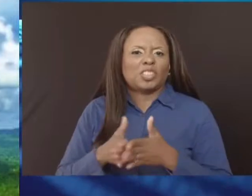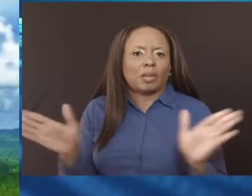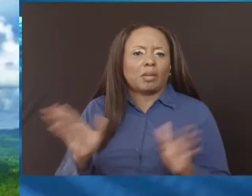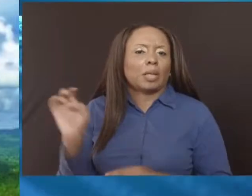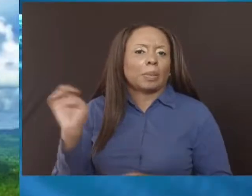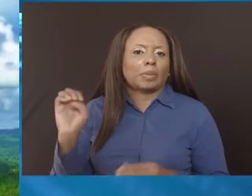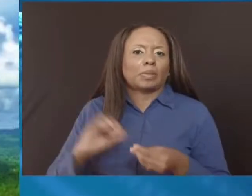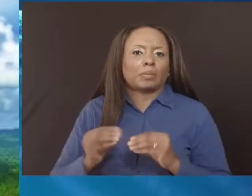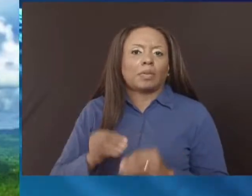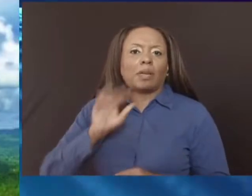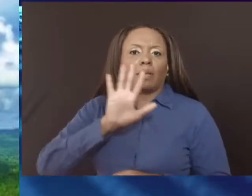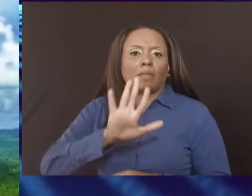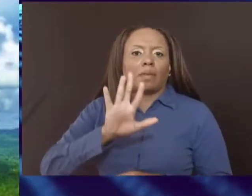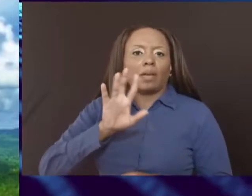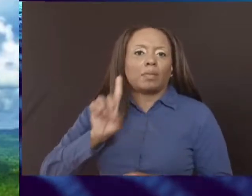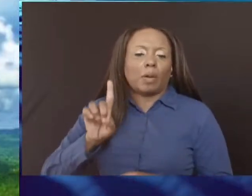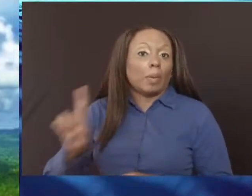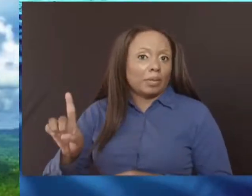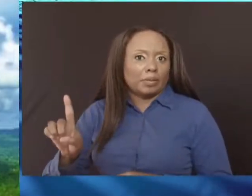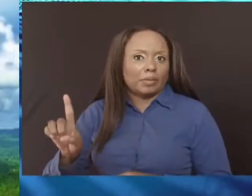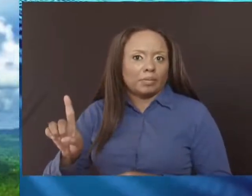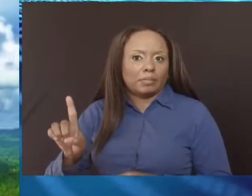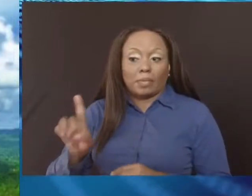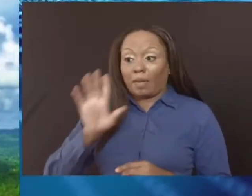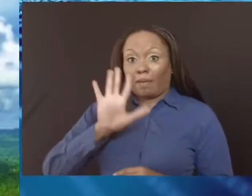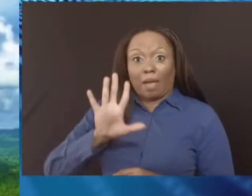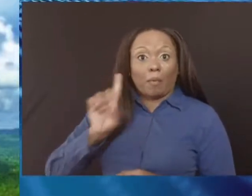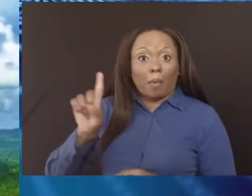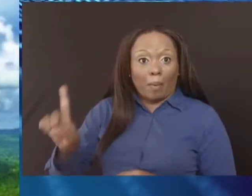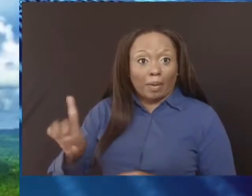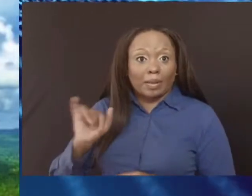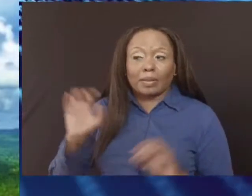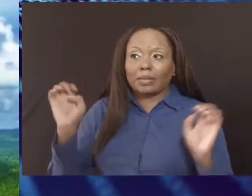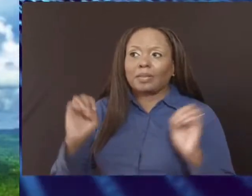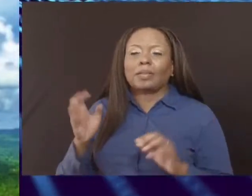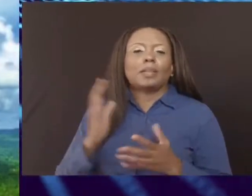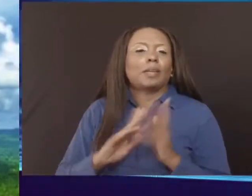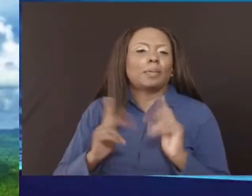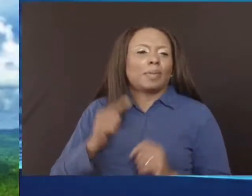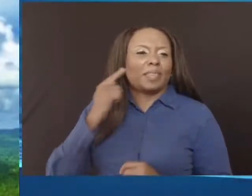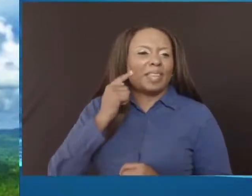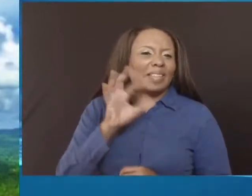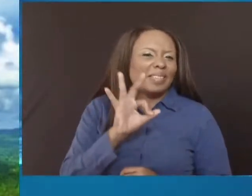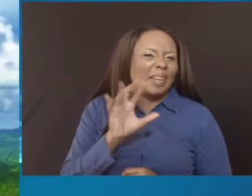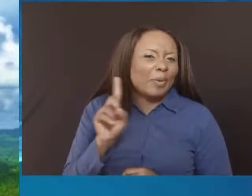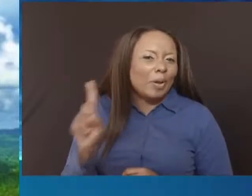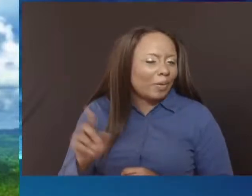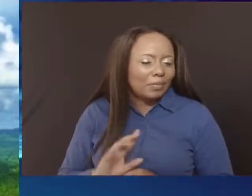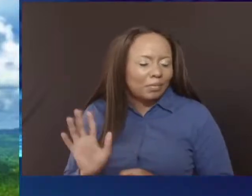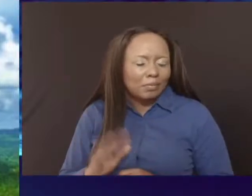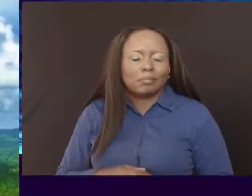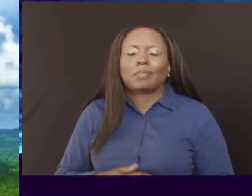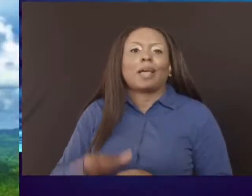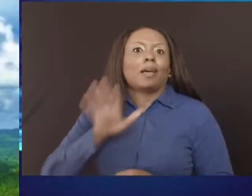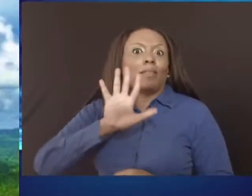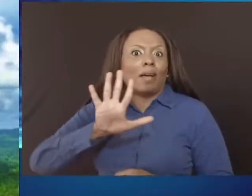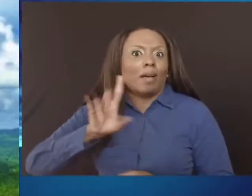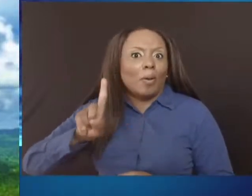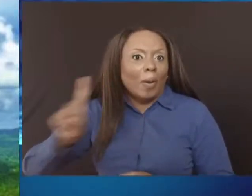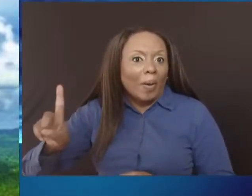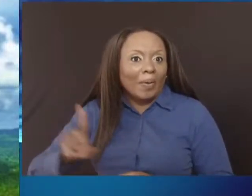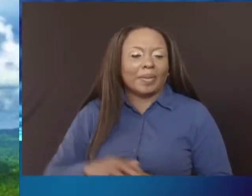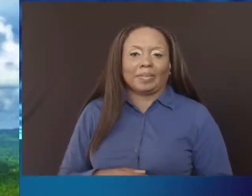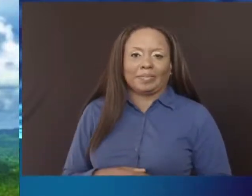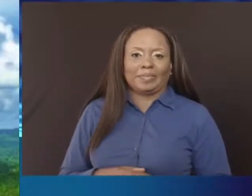on the island, which is 511 in case you are, because everyone thinks 911, but in a panic, it's really 511.